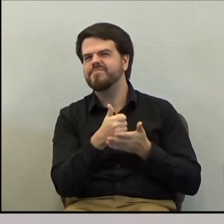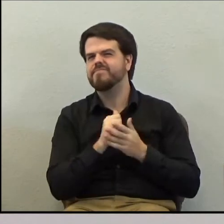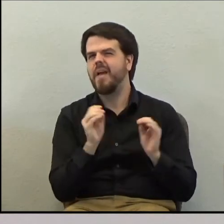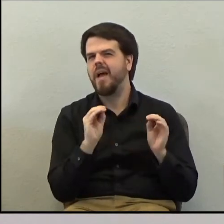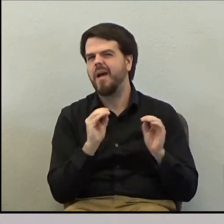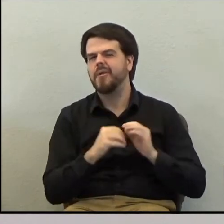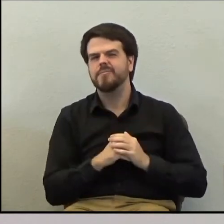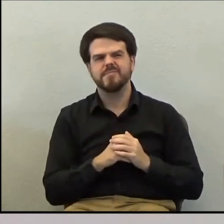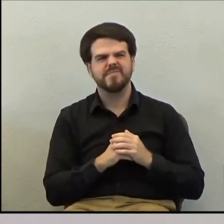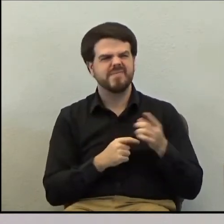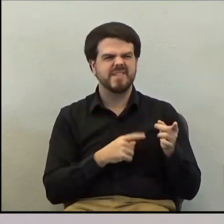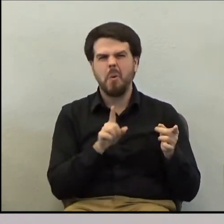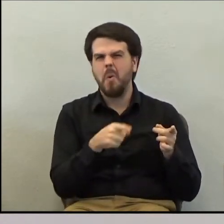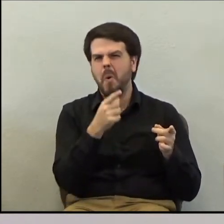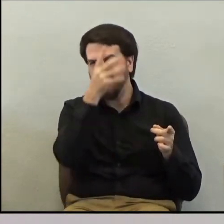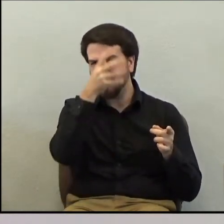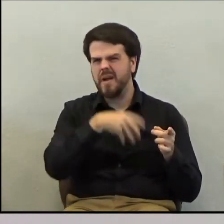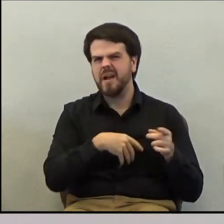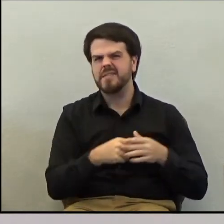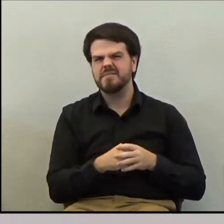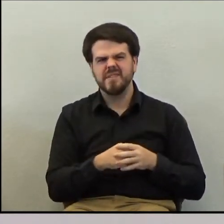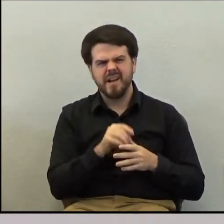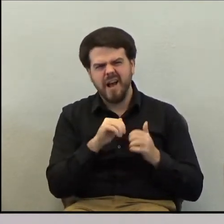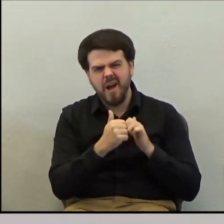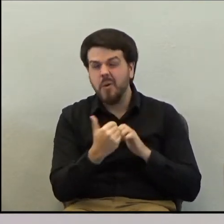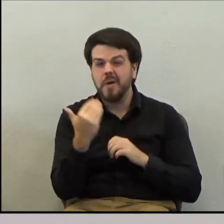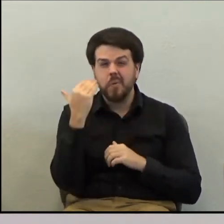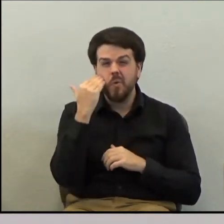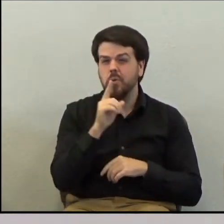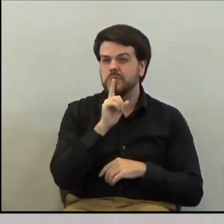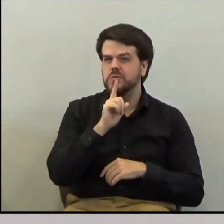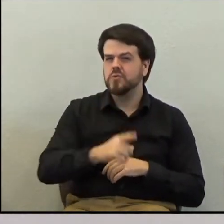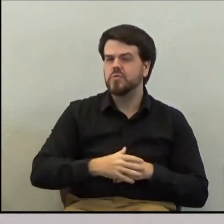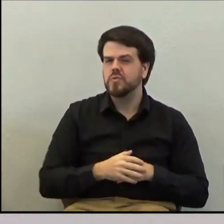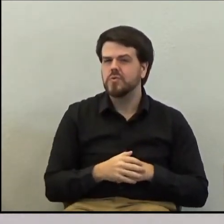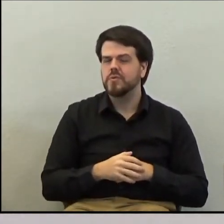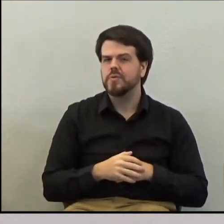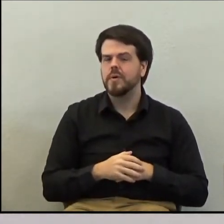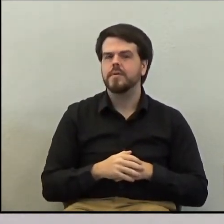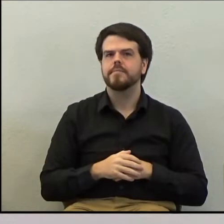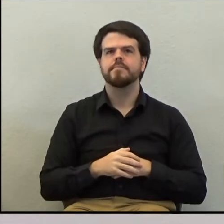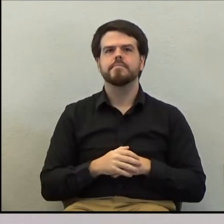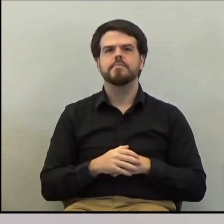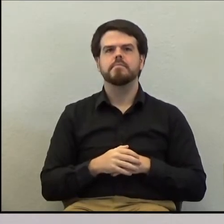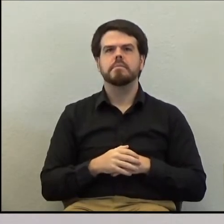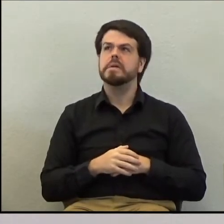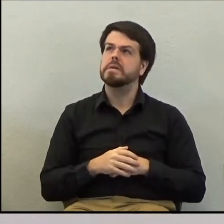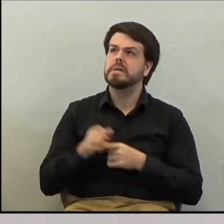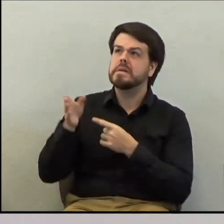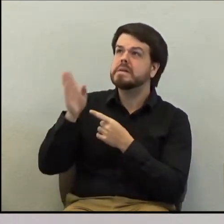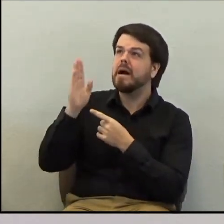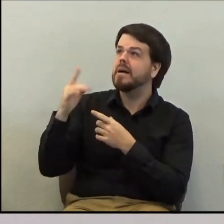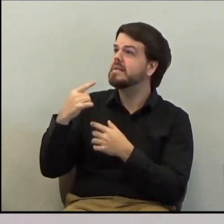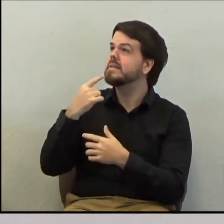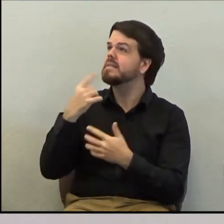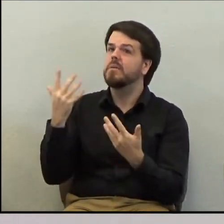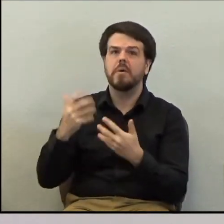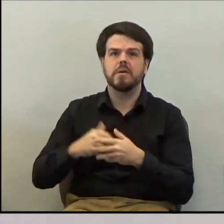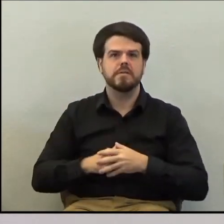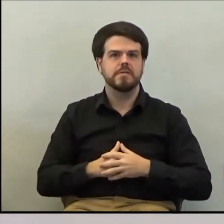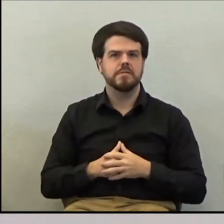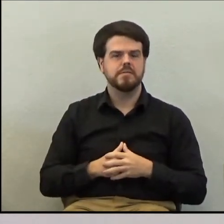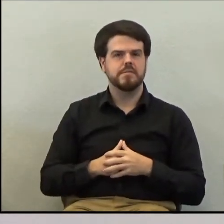and he's just a man. How can I know it's sure and true and right? What does God have to say about